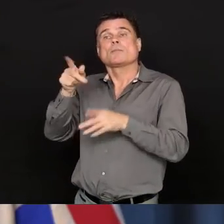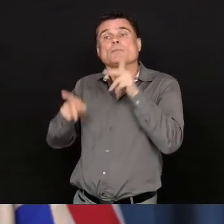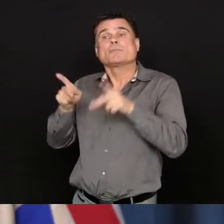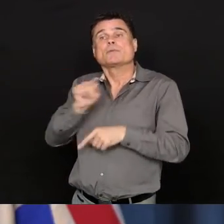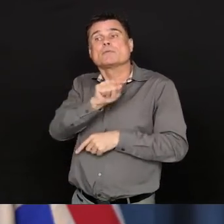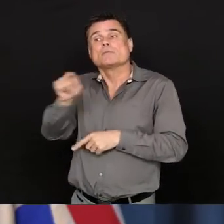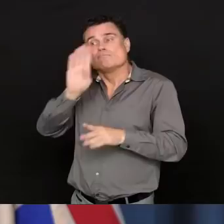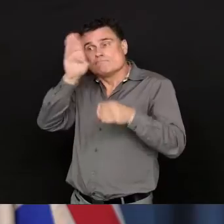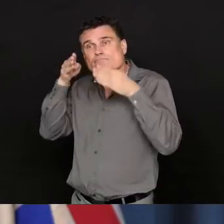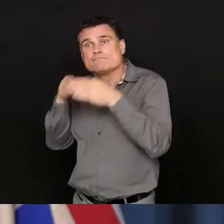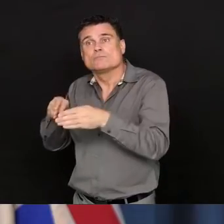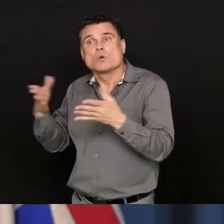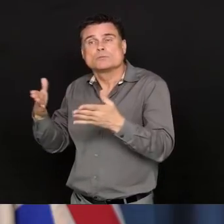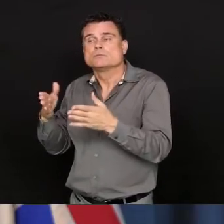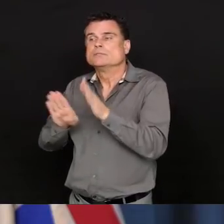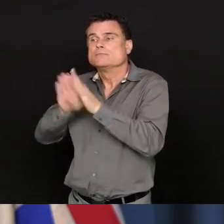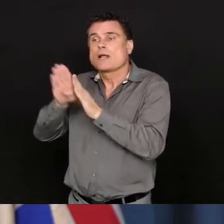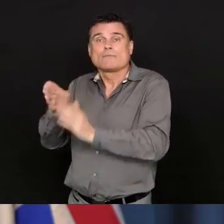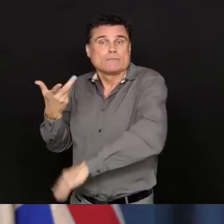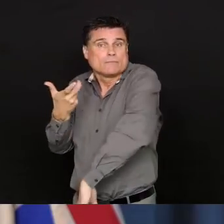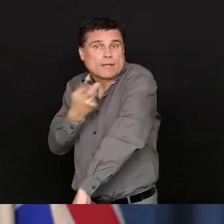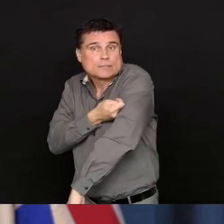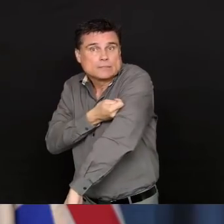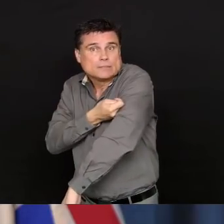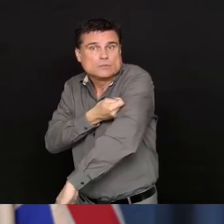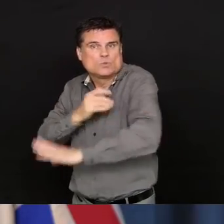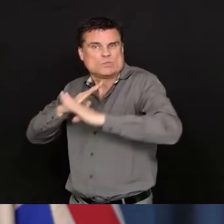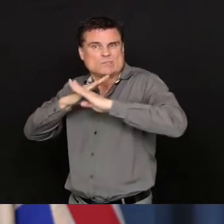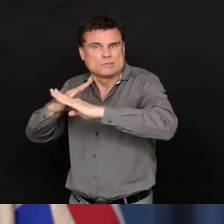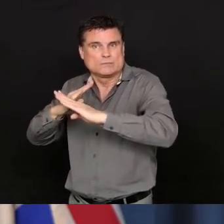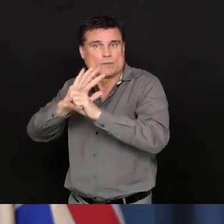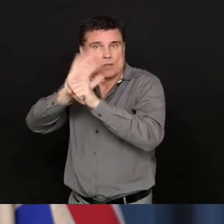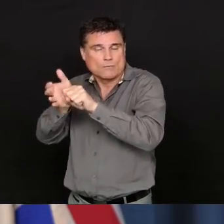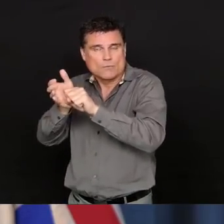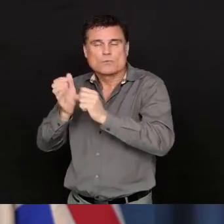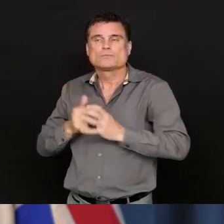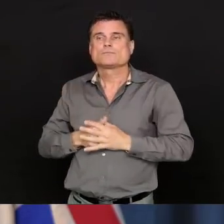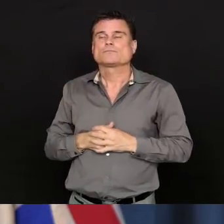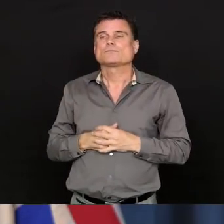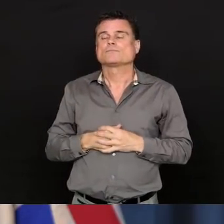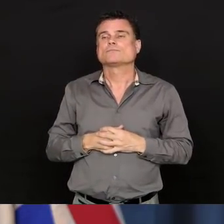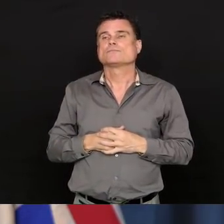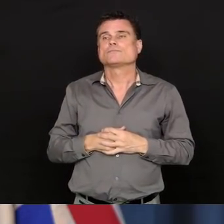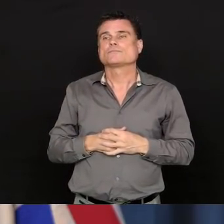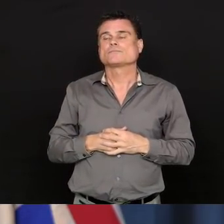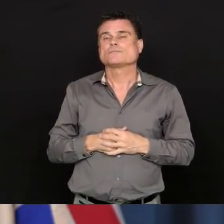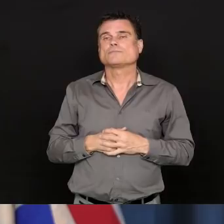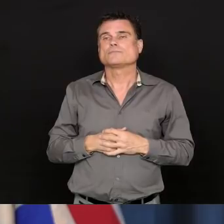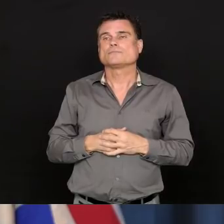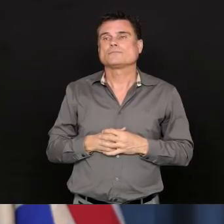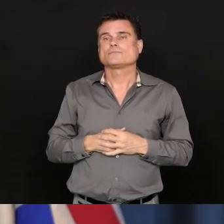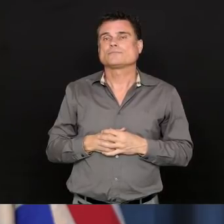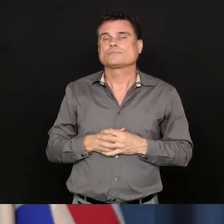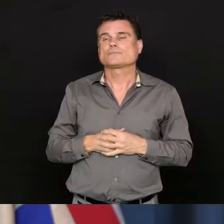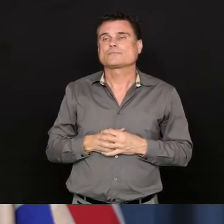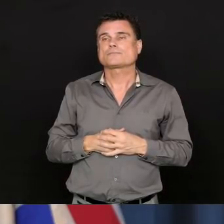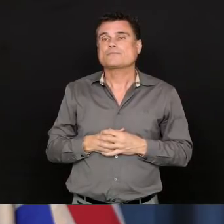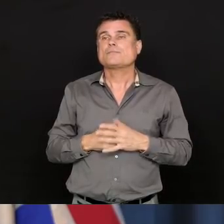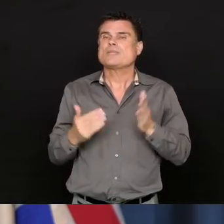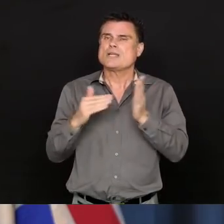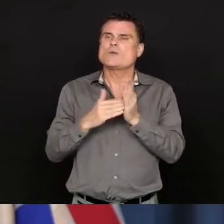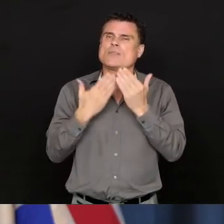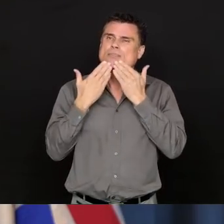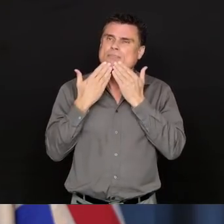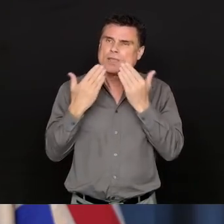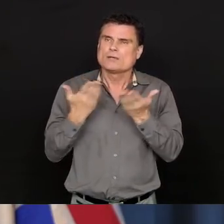that through Dr. Srin Murthy and his team and the funding that we've got through Michael Smith. And one of the other really interesting